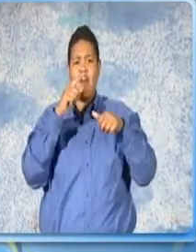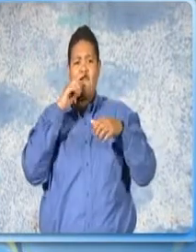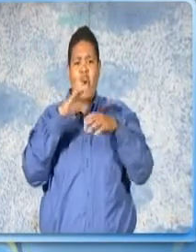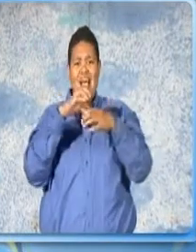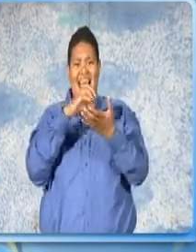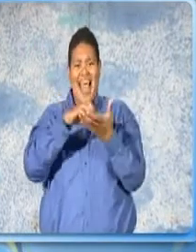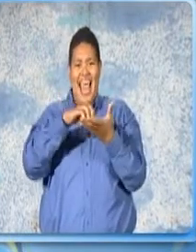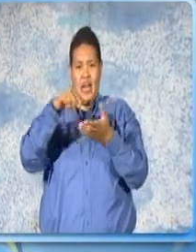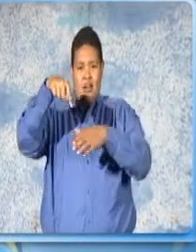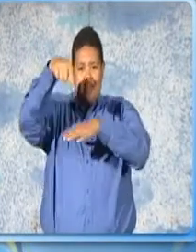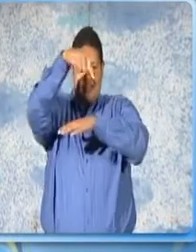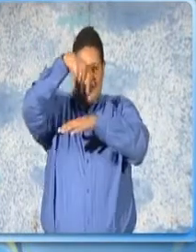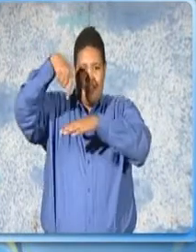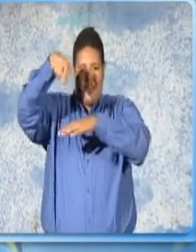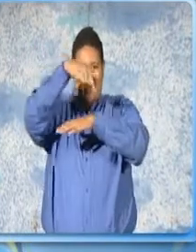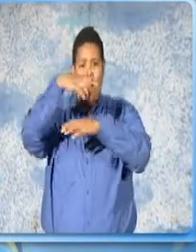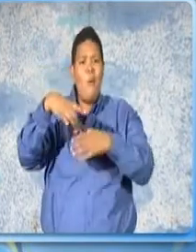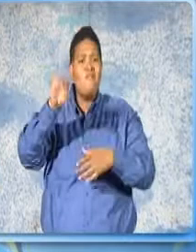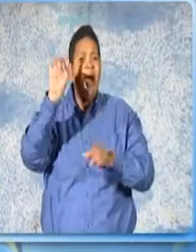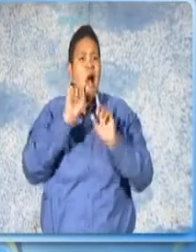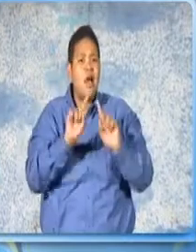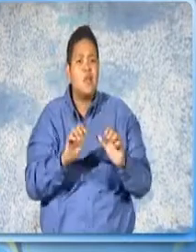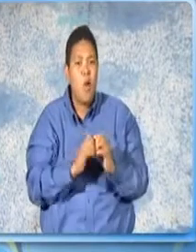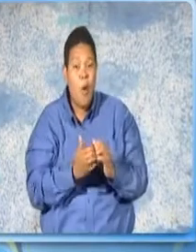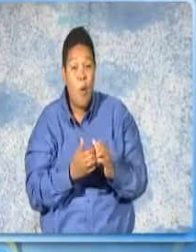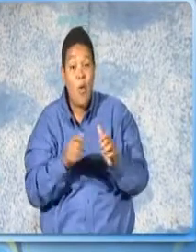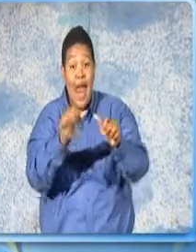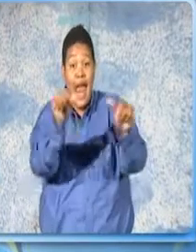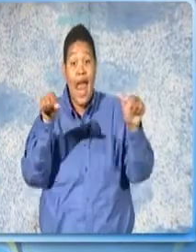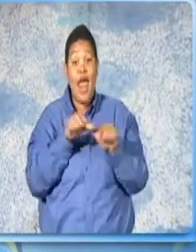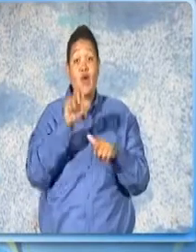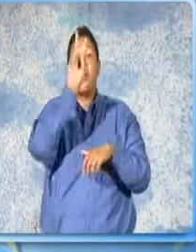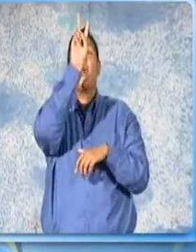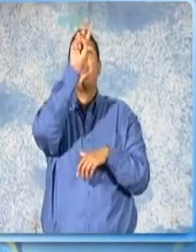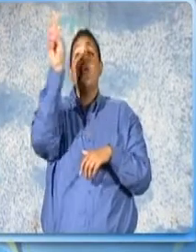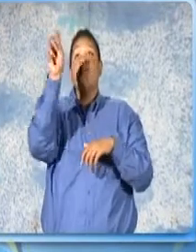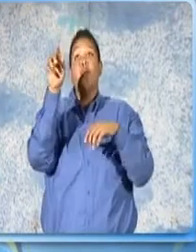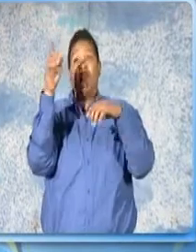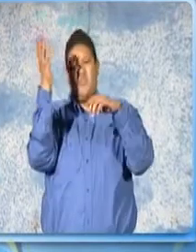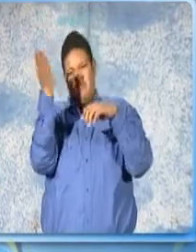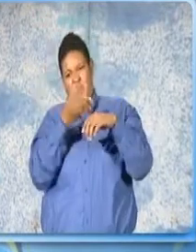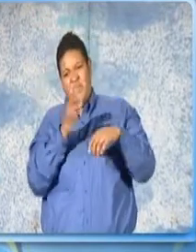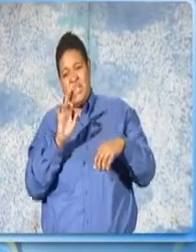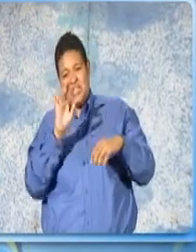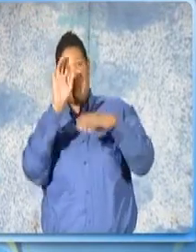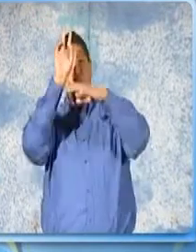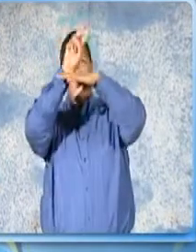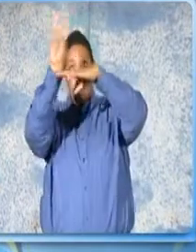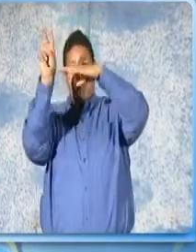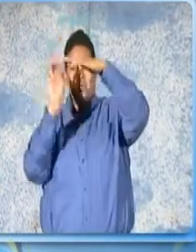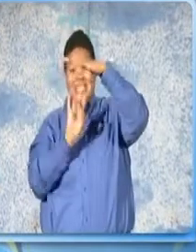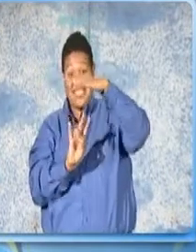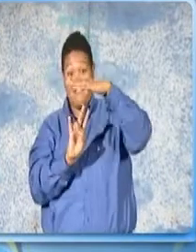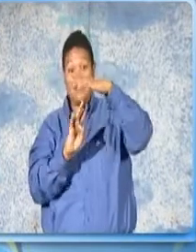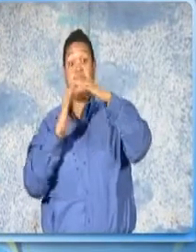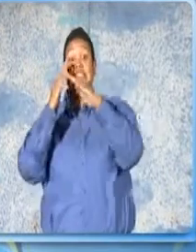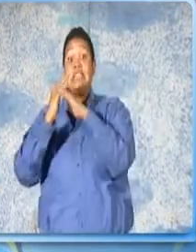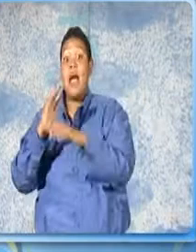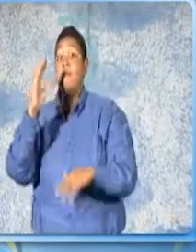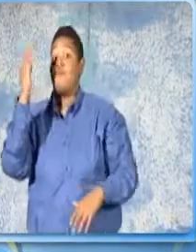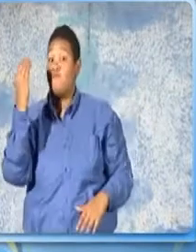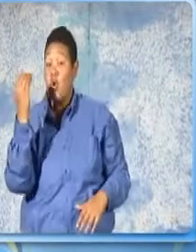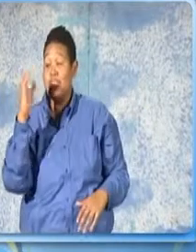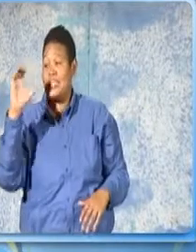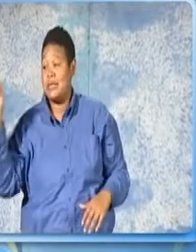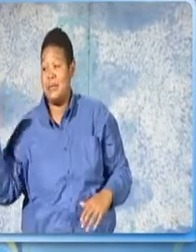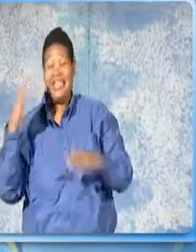cake? The area would be 22 over 7 times 14 centimeters times 14 centimeters,